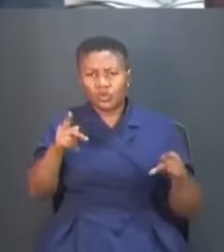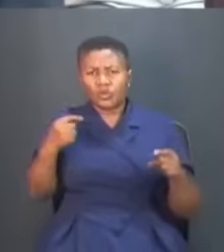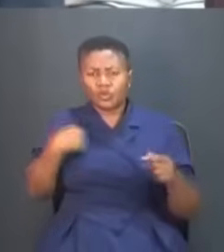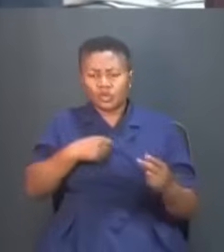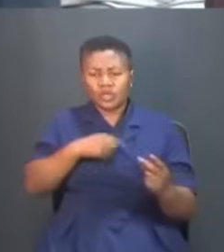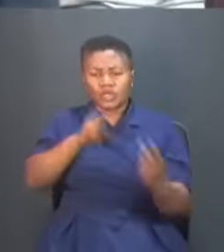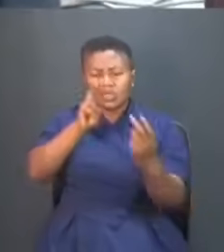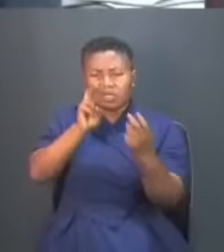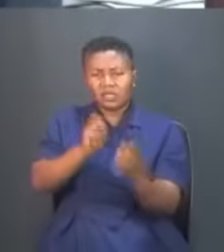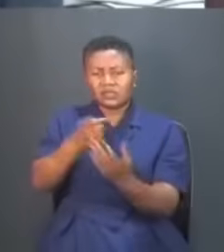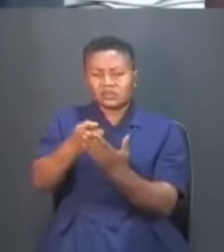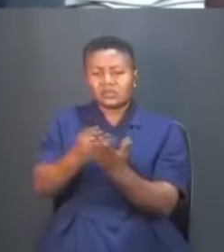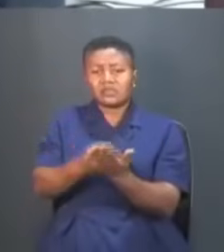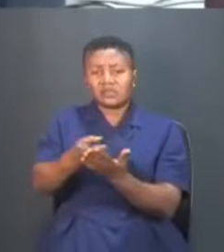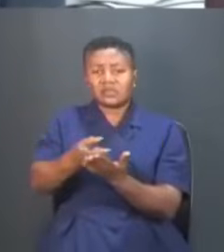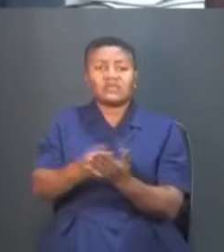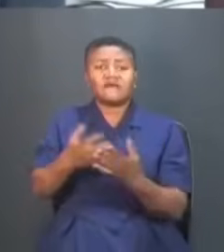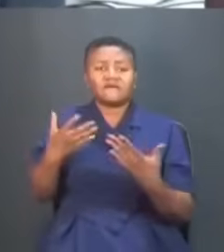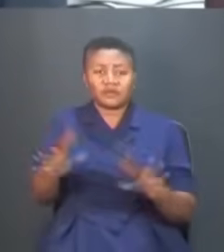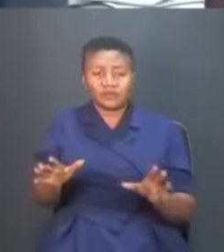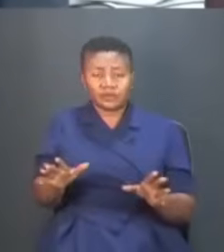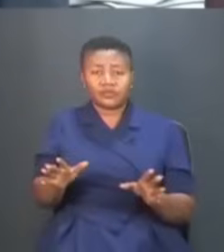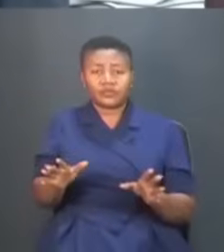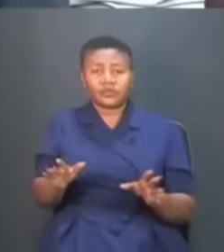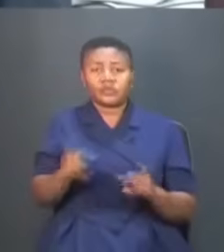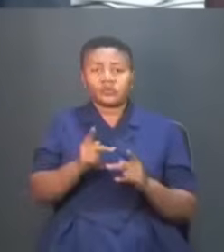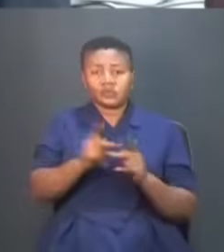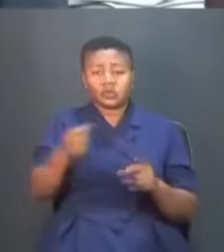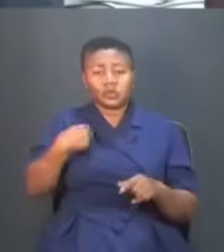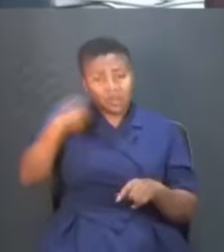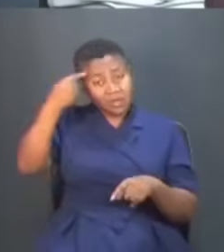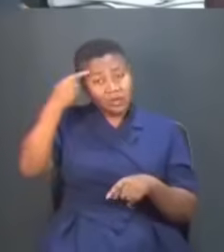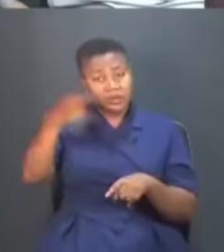effect. So we don't object to it.